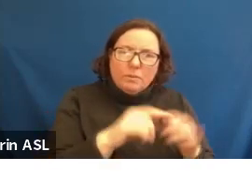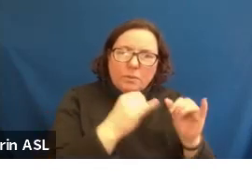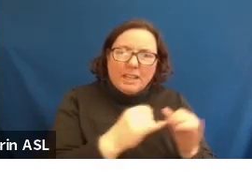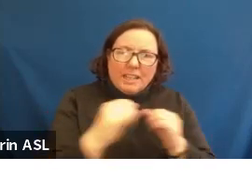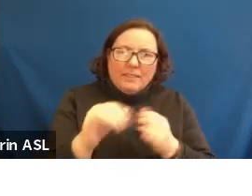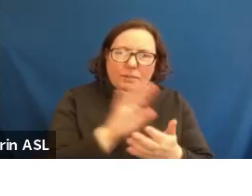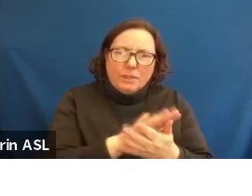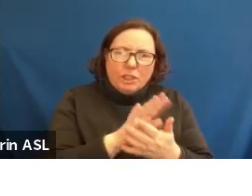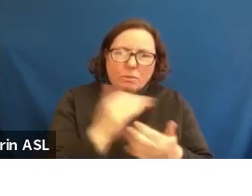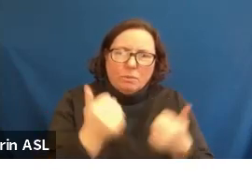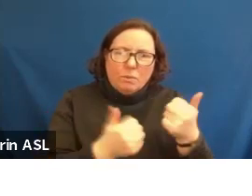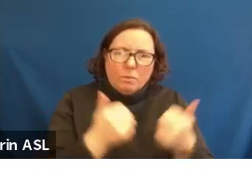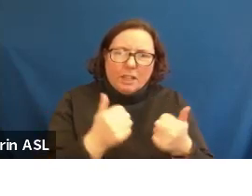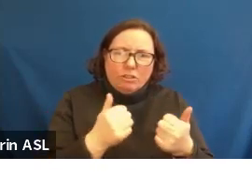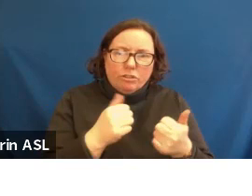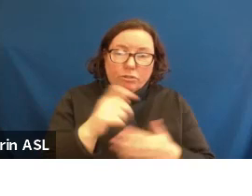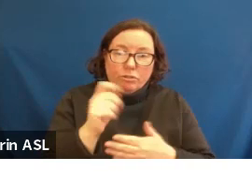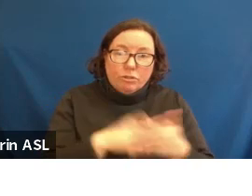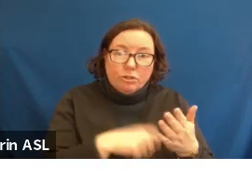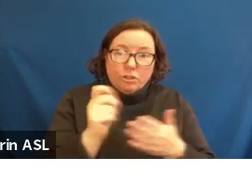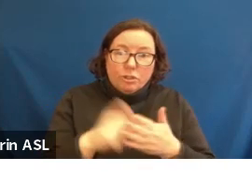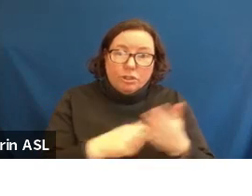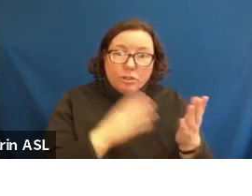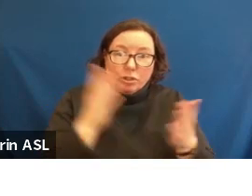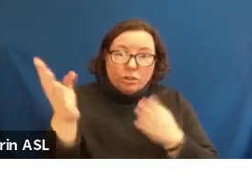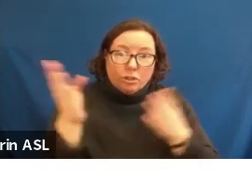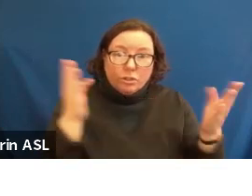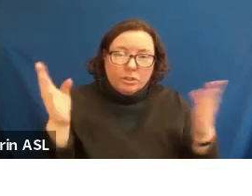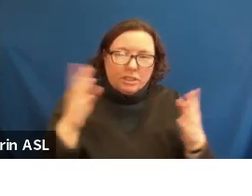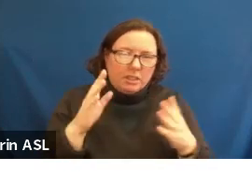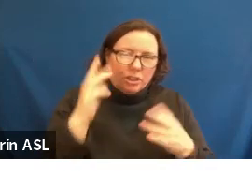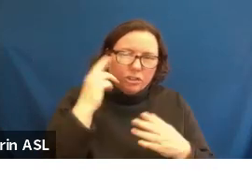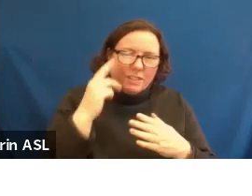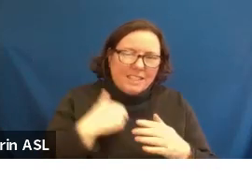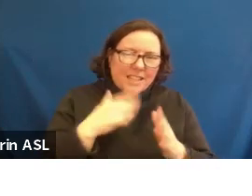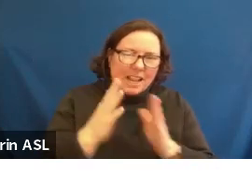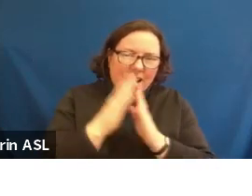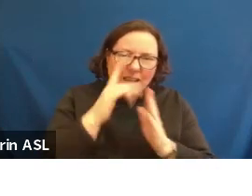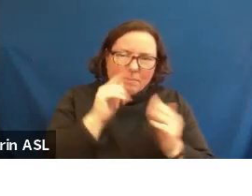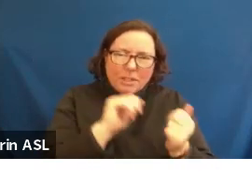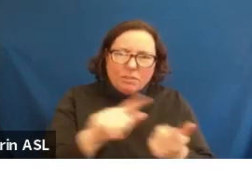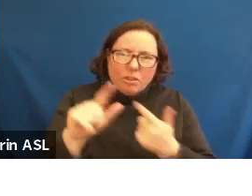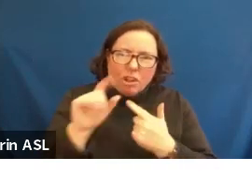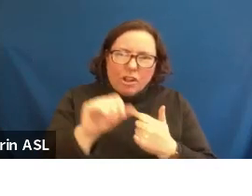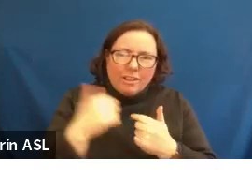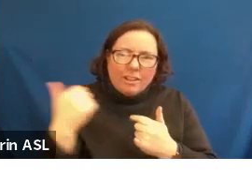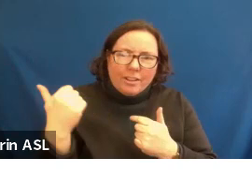individual school? The reason I raise this is that all of the other